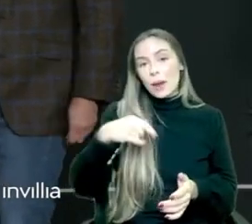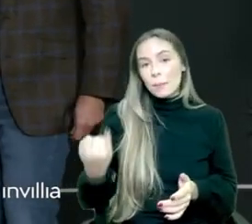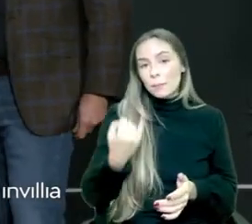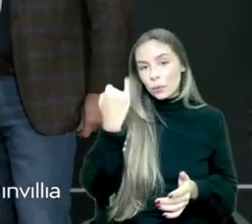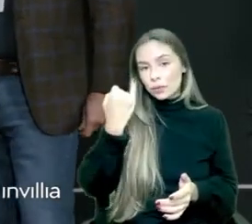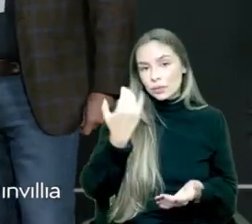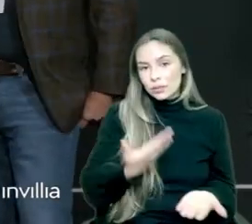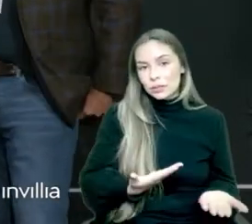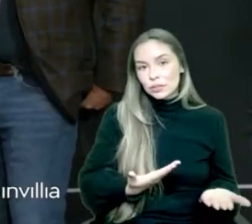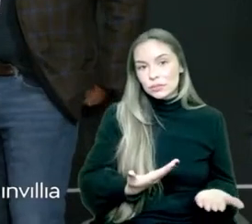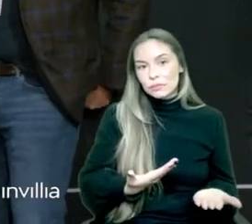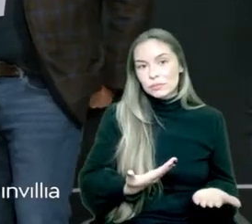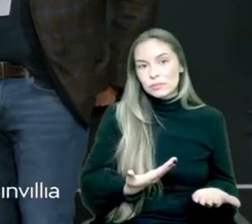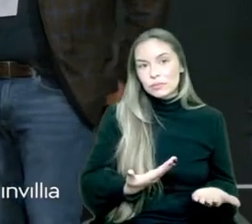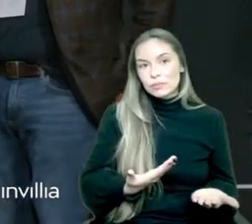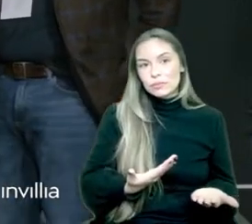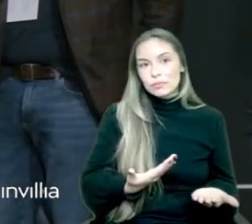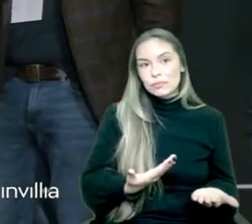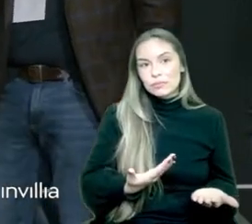Right?